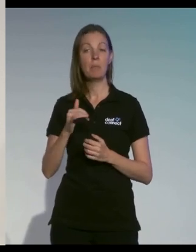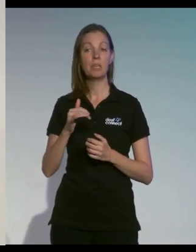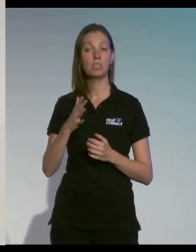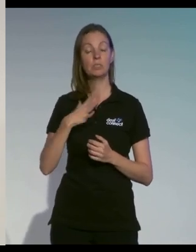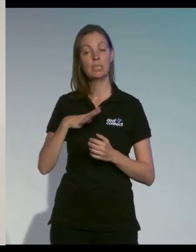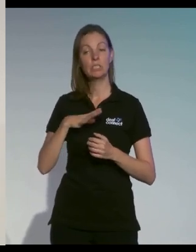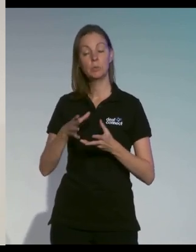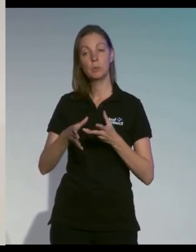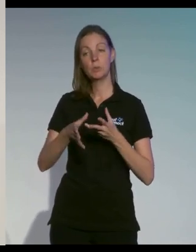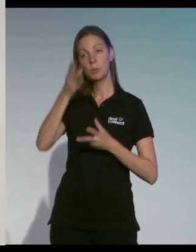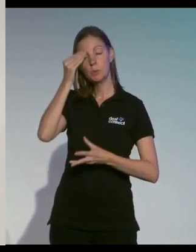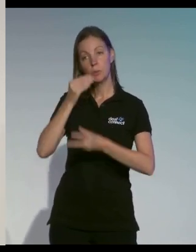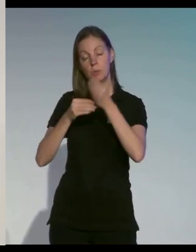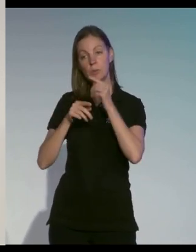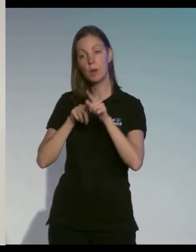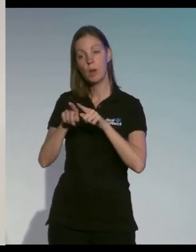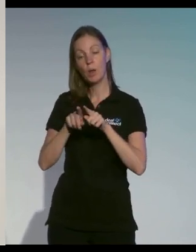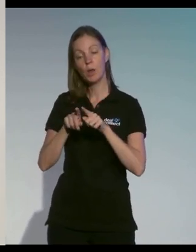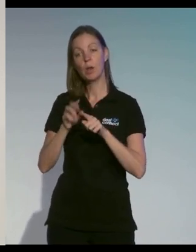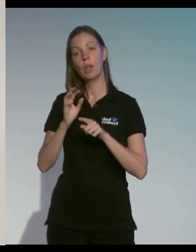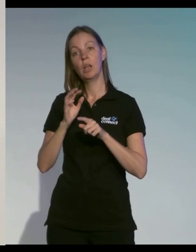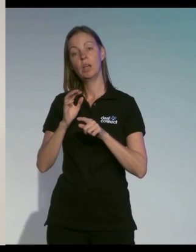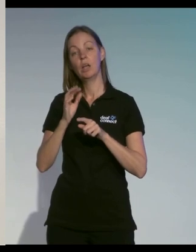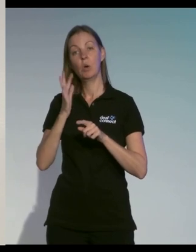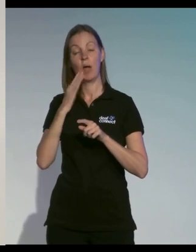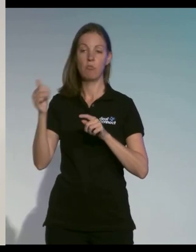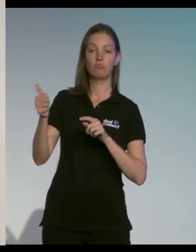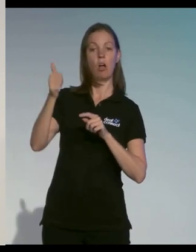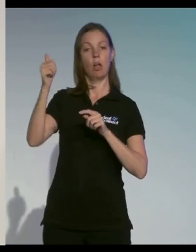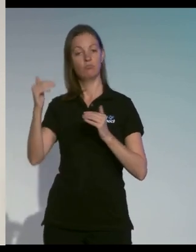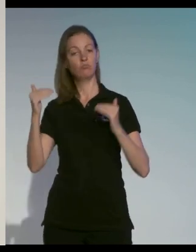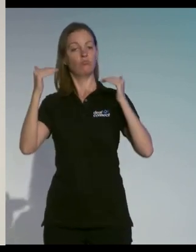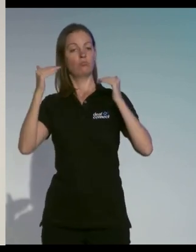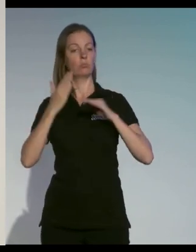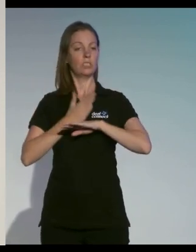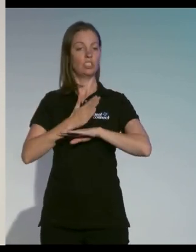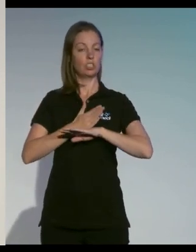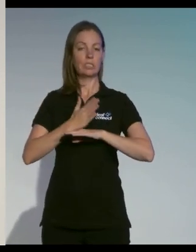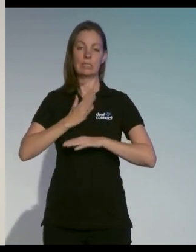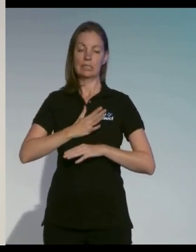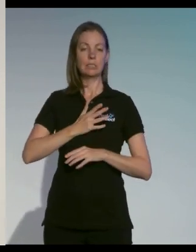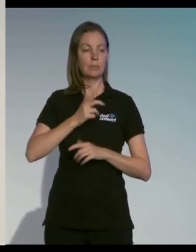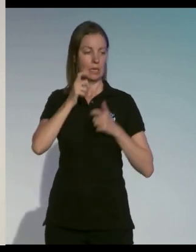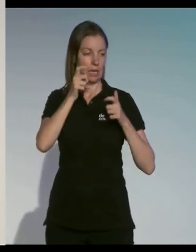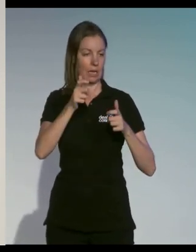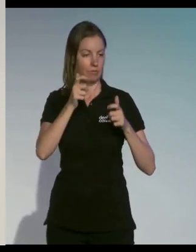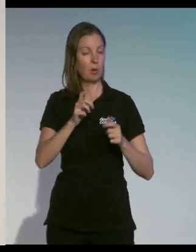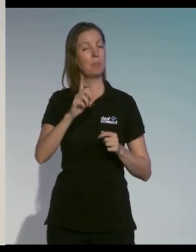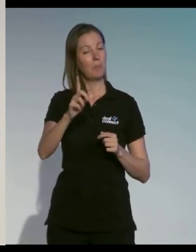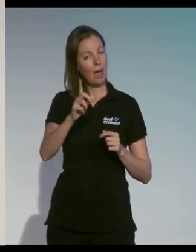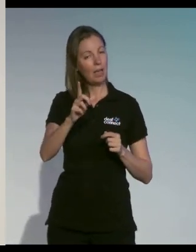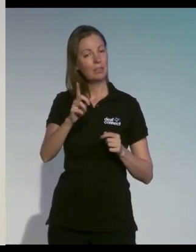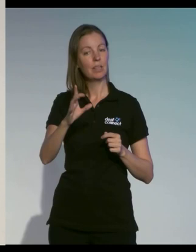to be careful if you're in high public positions. But on the other hand, you've got to be